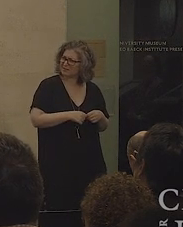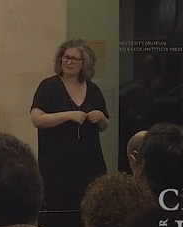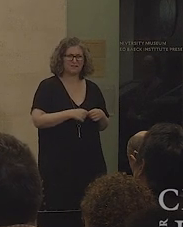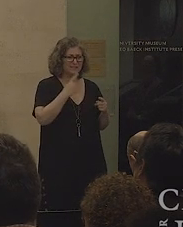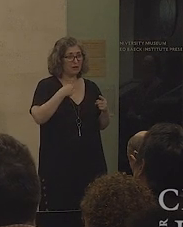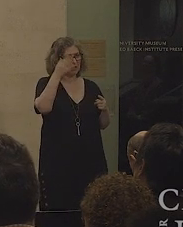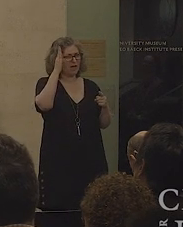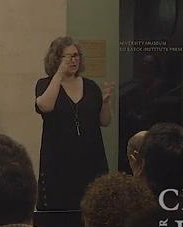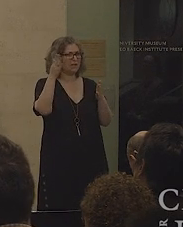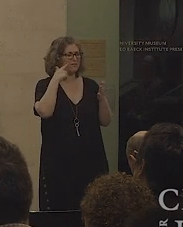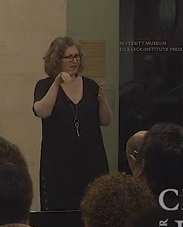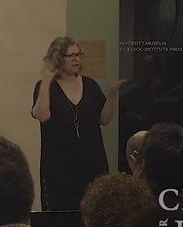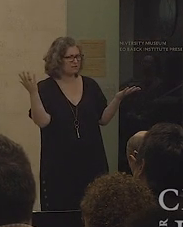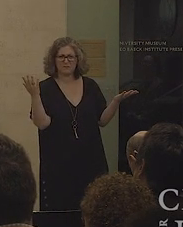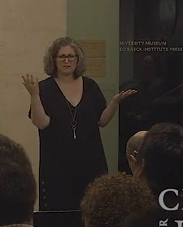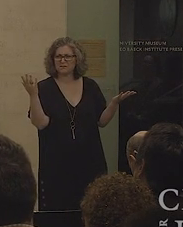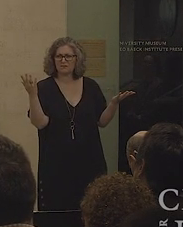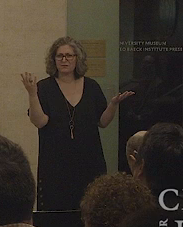Tell me God's plan on that one.